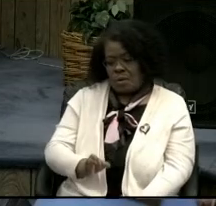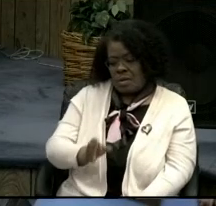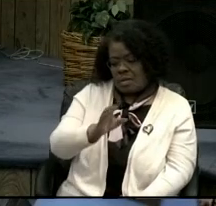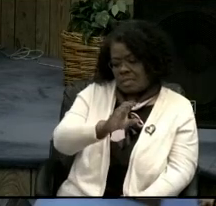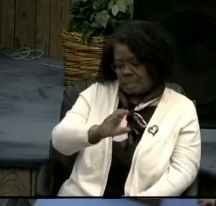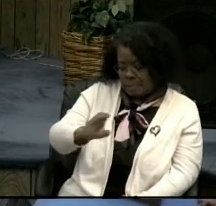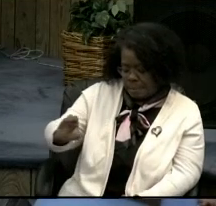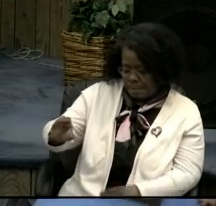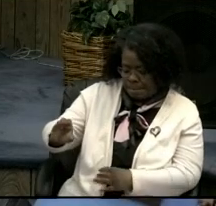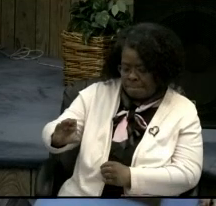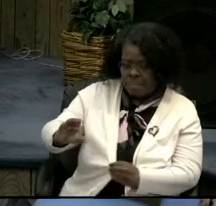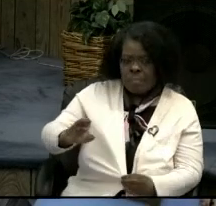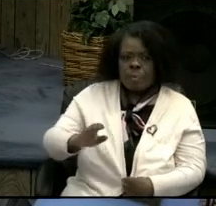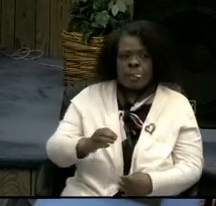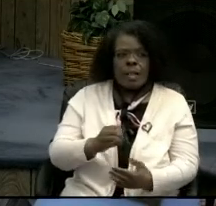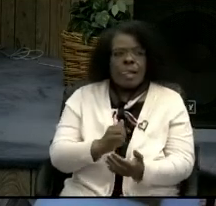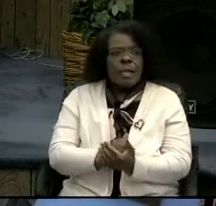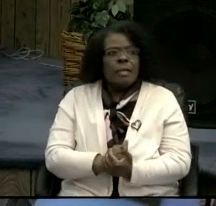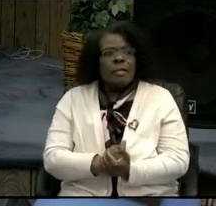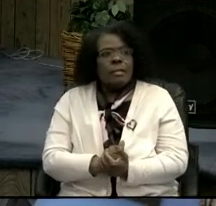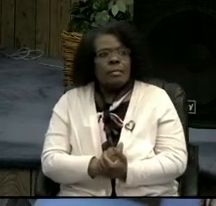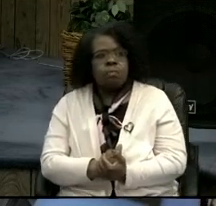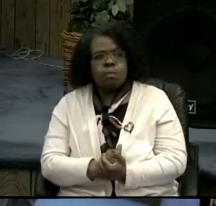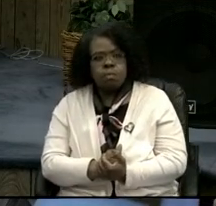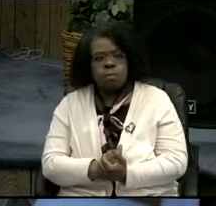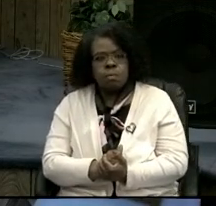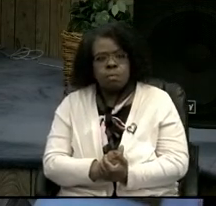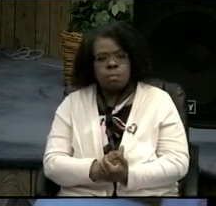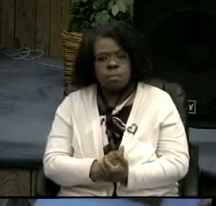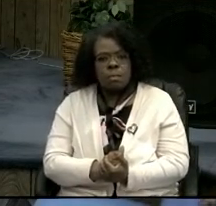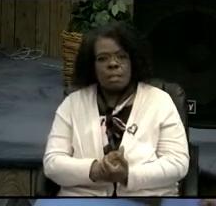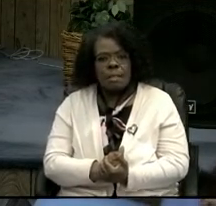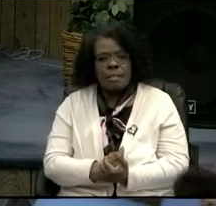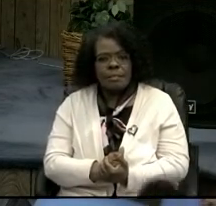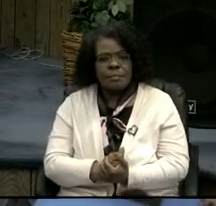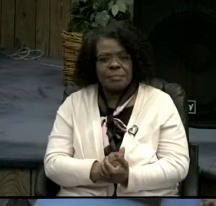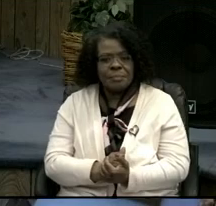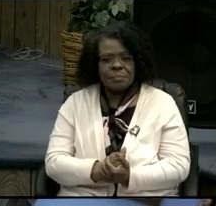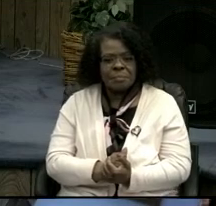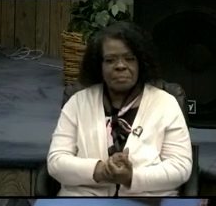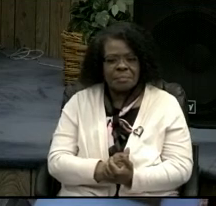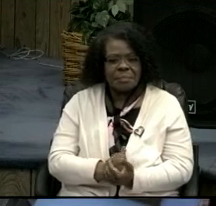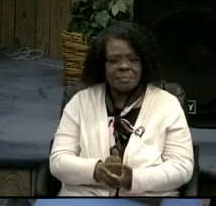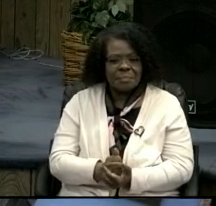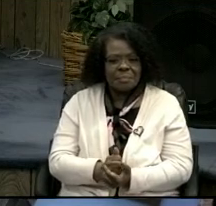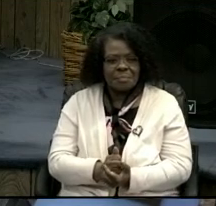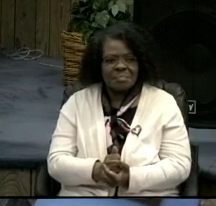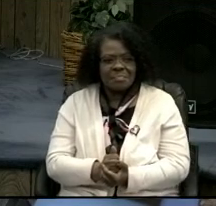Mm-hmm.